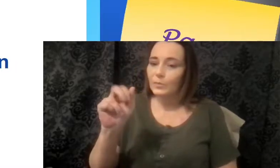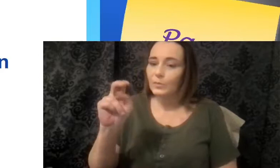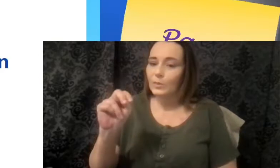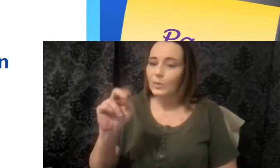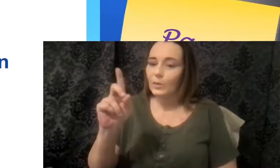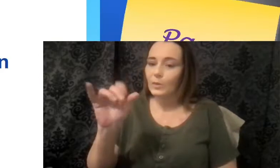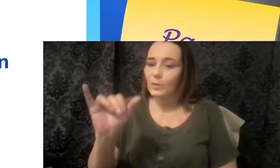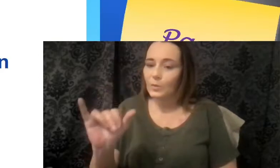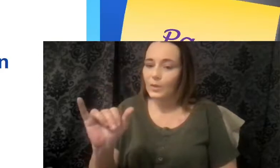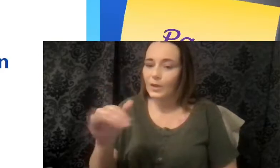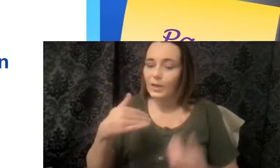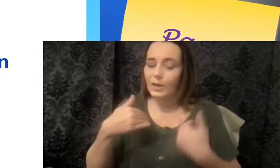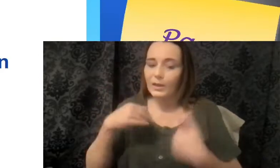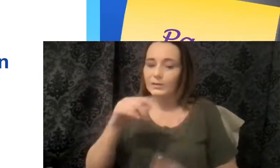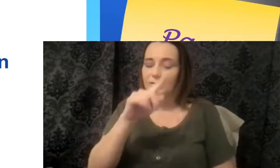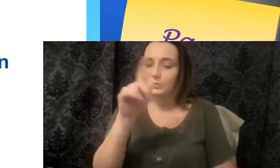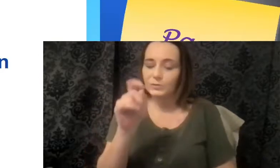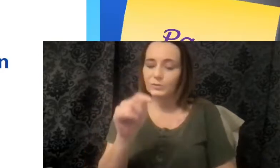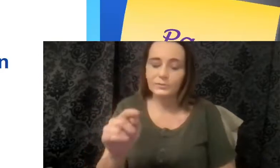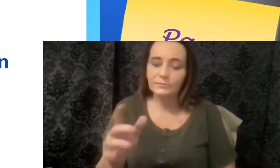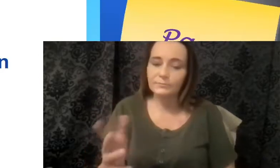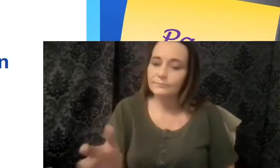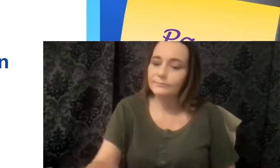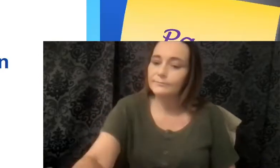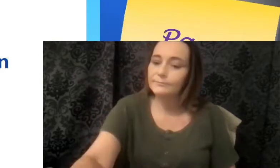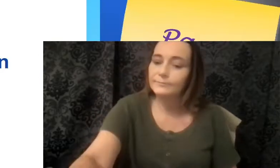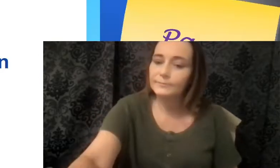question. Ask him.